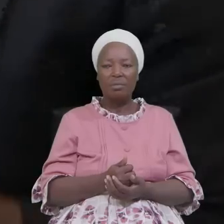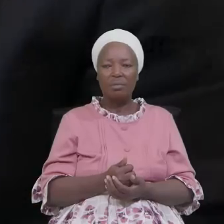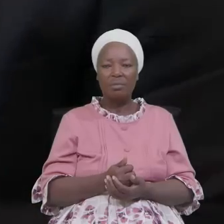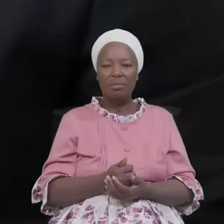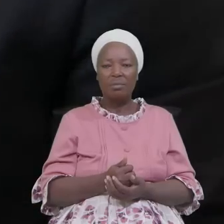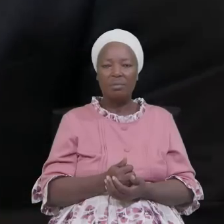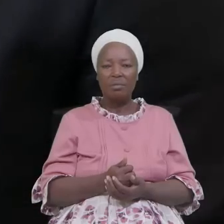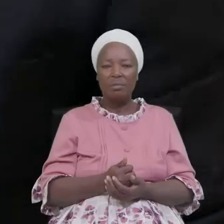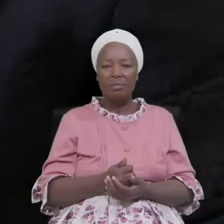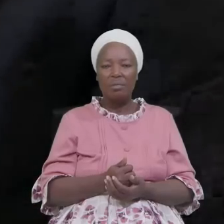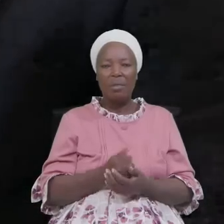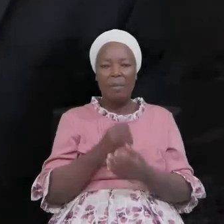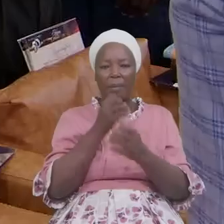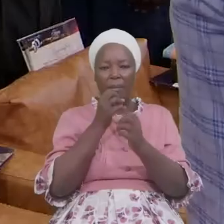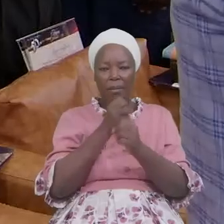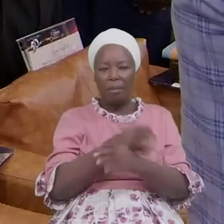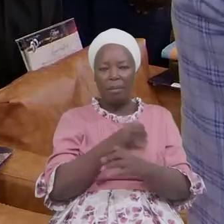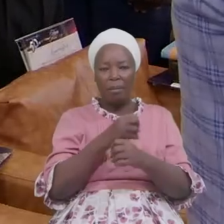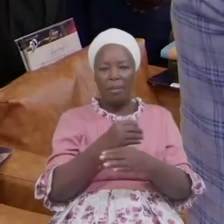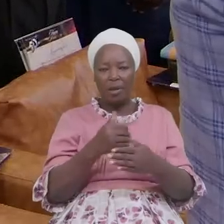March forward.